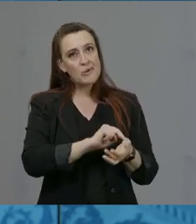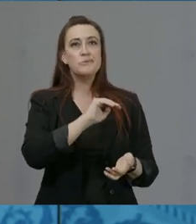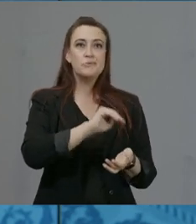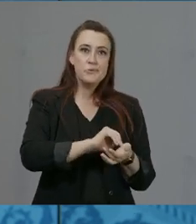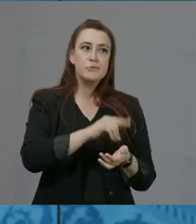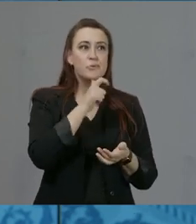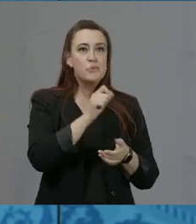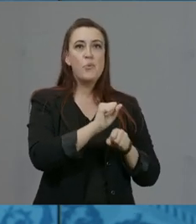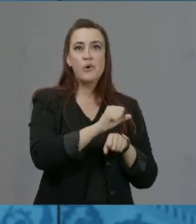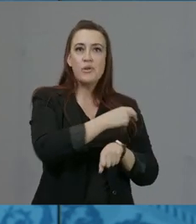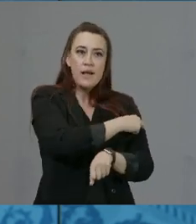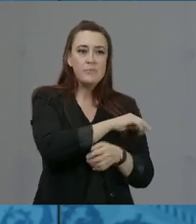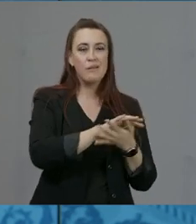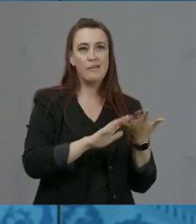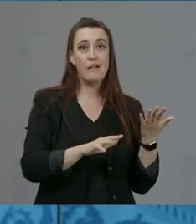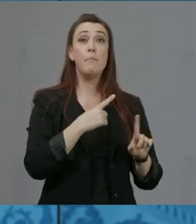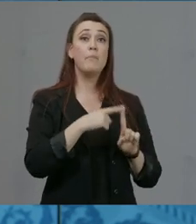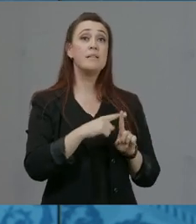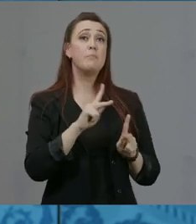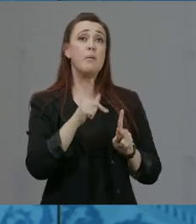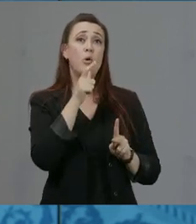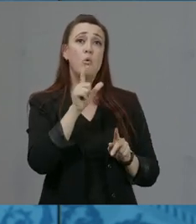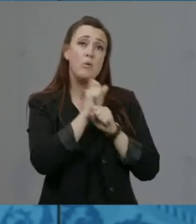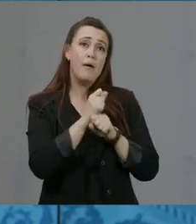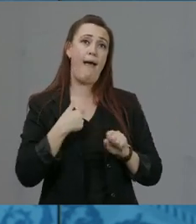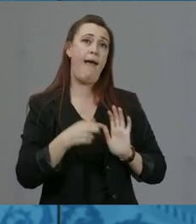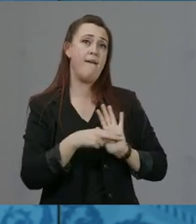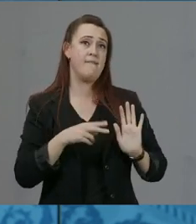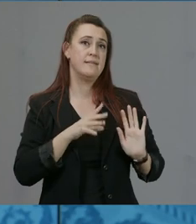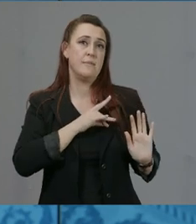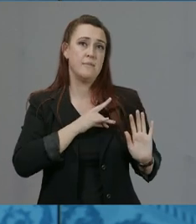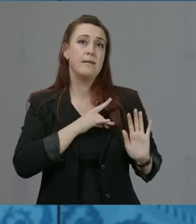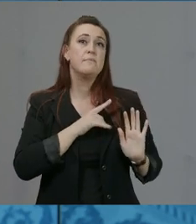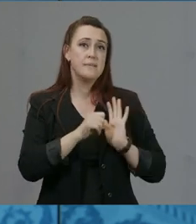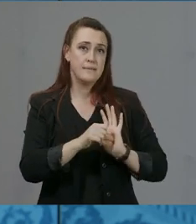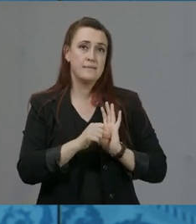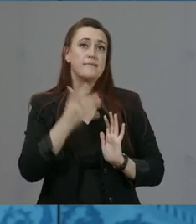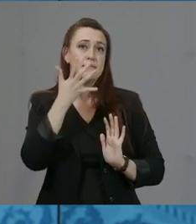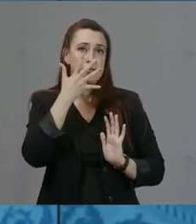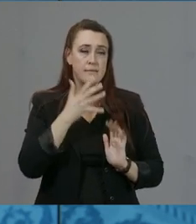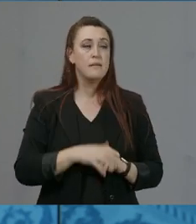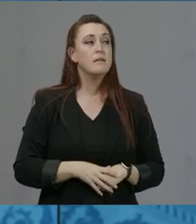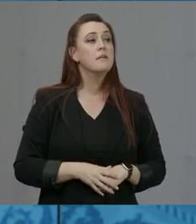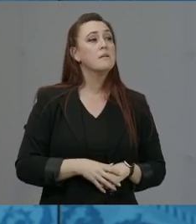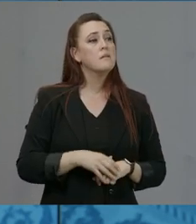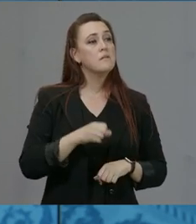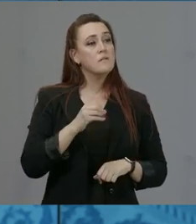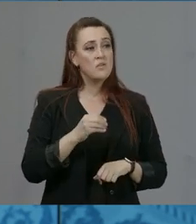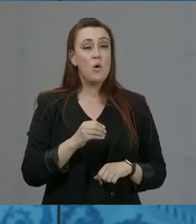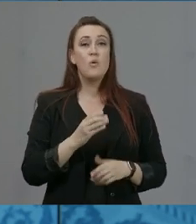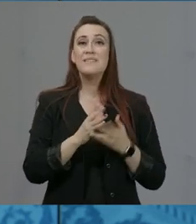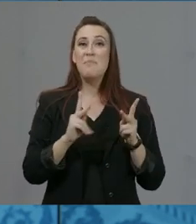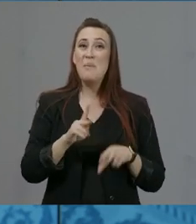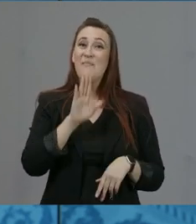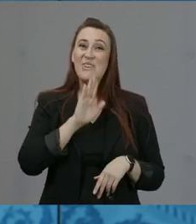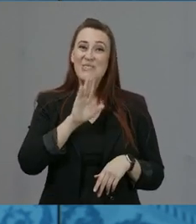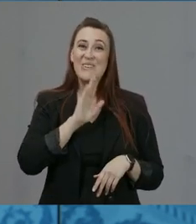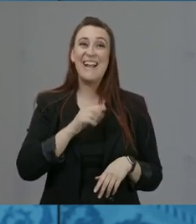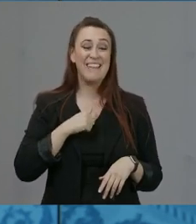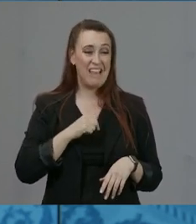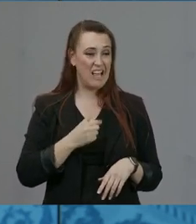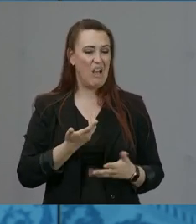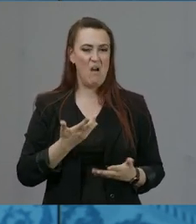symptomatic. If you remember in some of these meetings that we've had, there was a frustration because people that thought they had